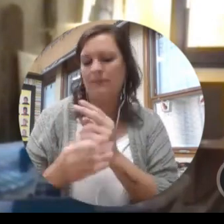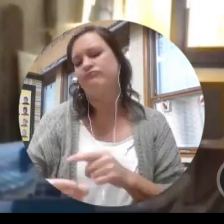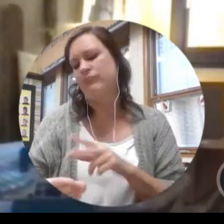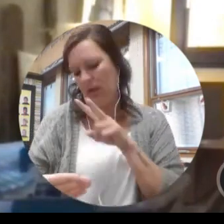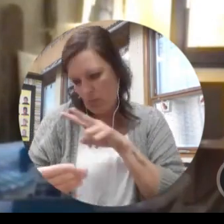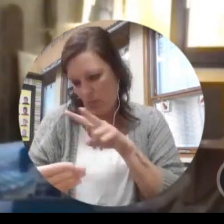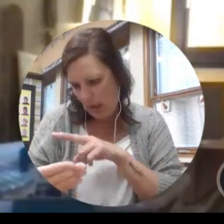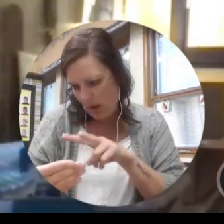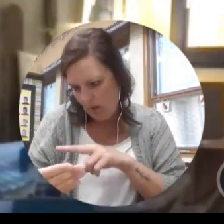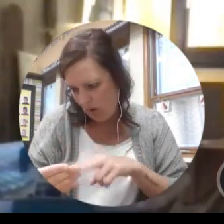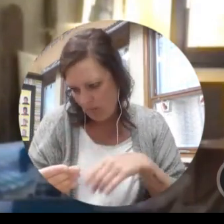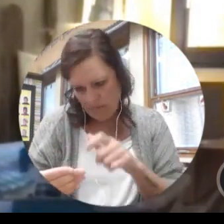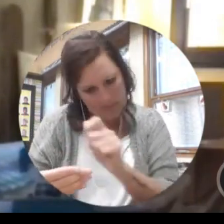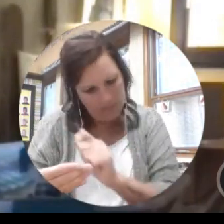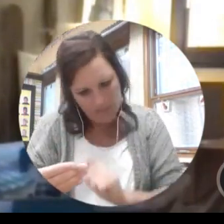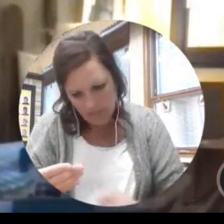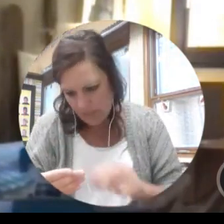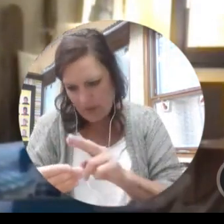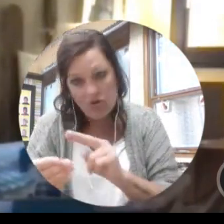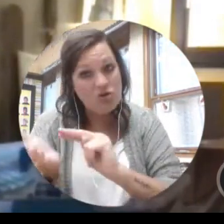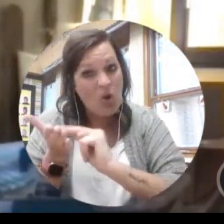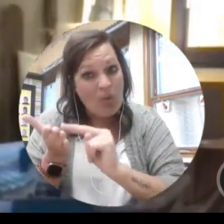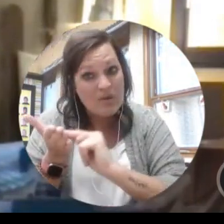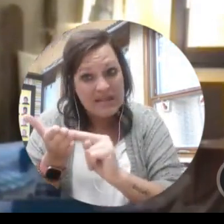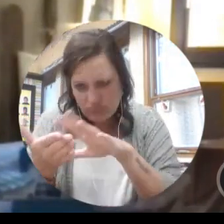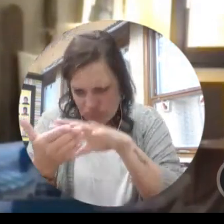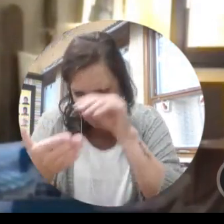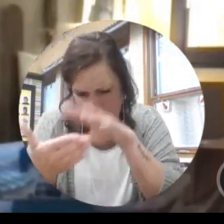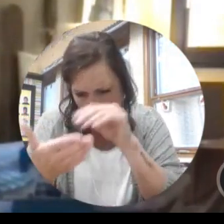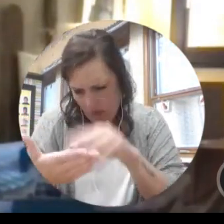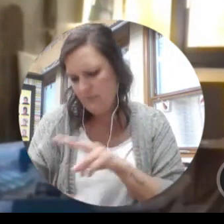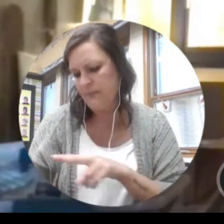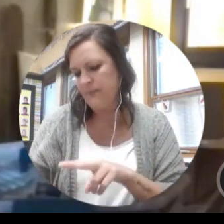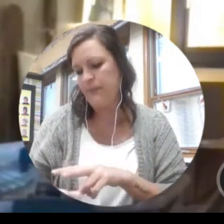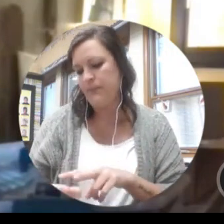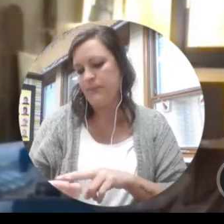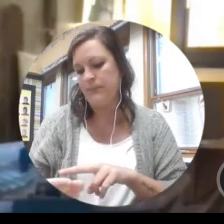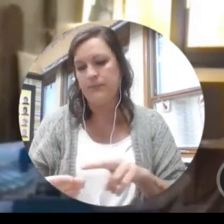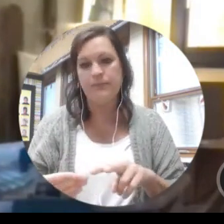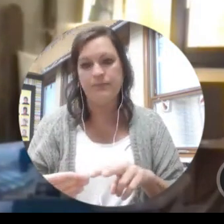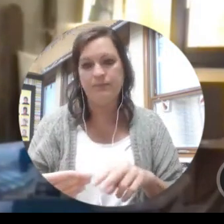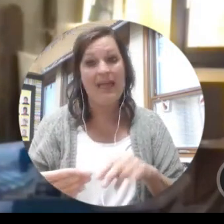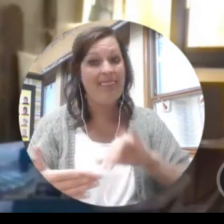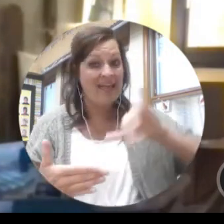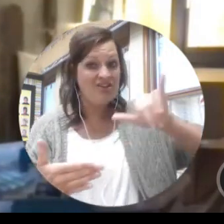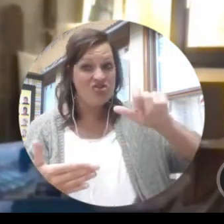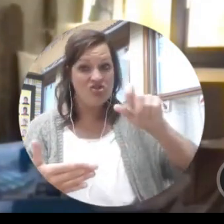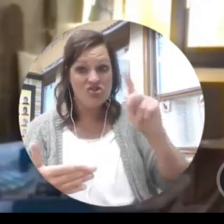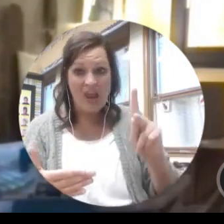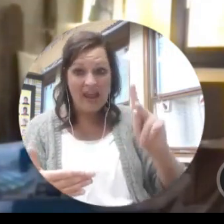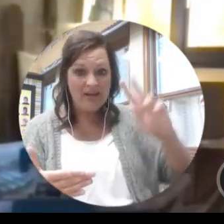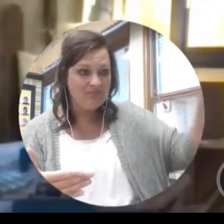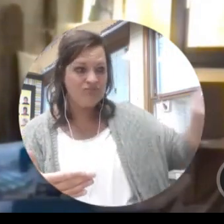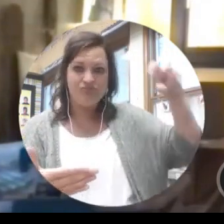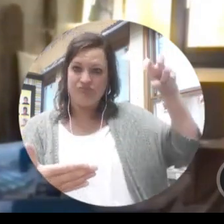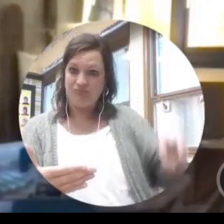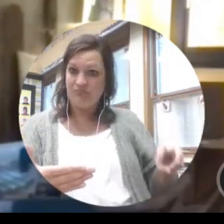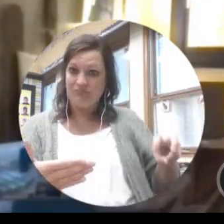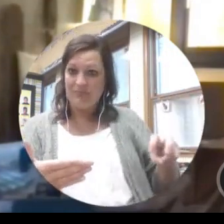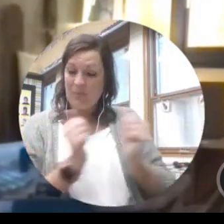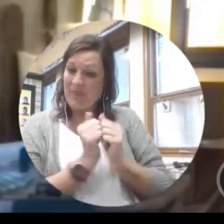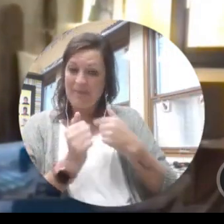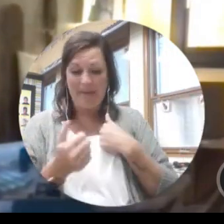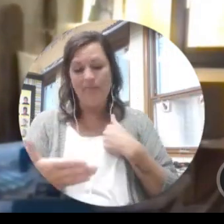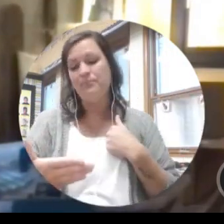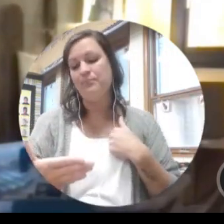section before Jack sat next to me. At another table, I heard Brandon talking in a fake British accent. Matt and another